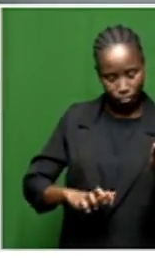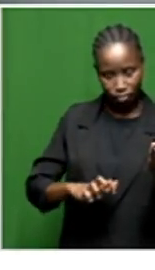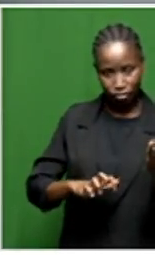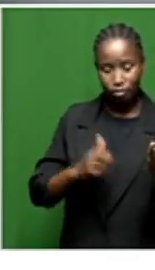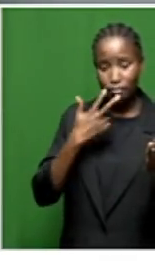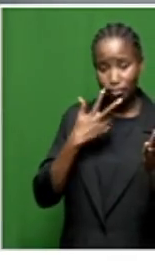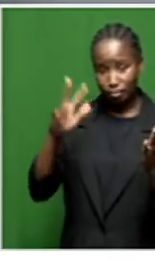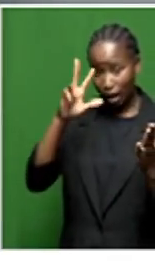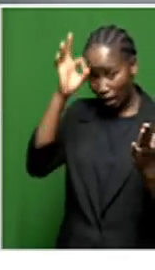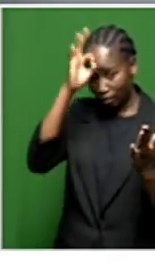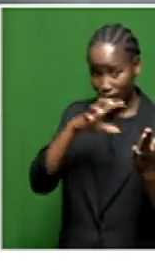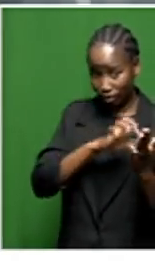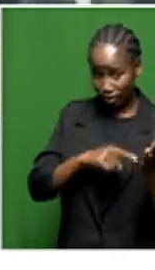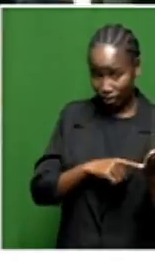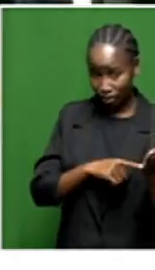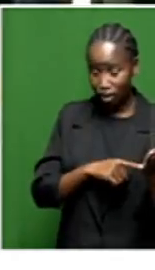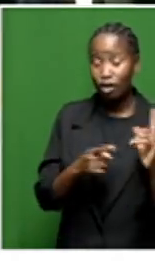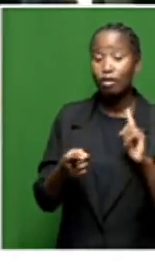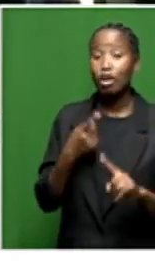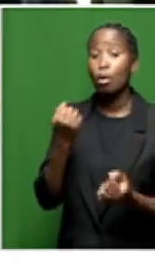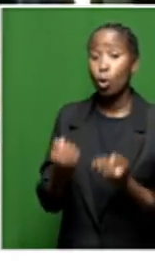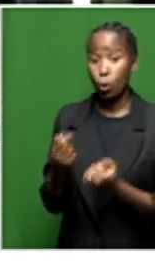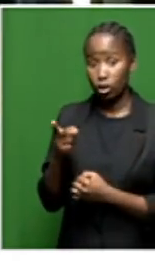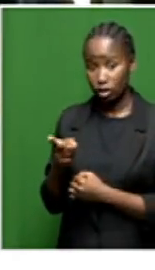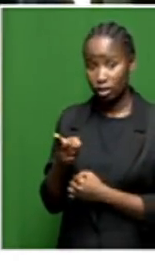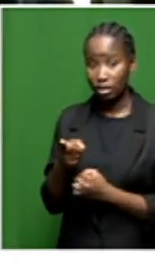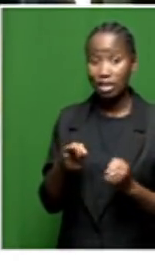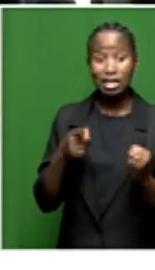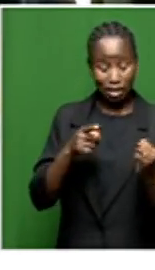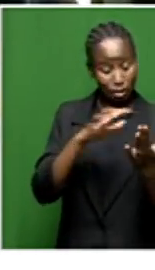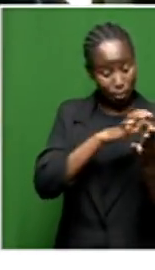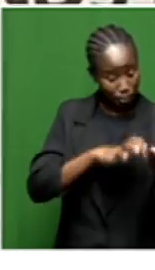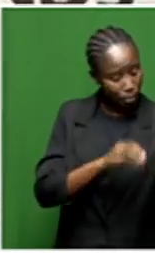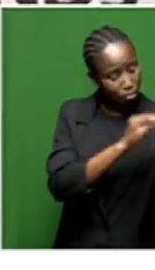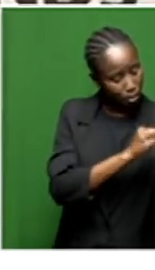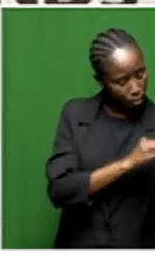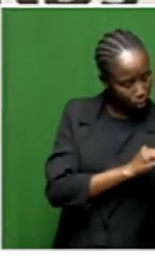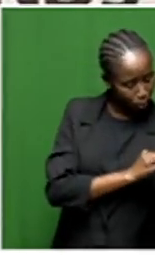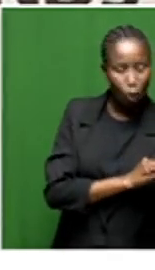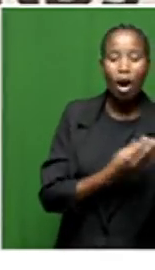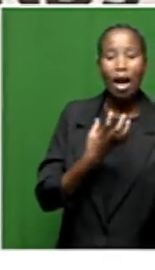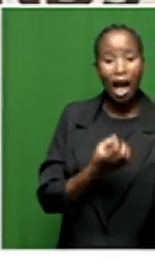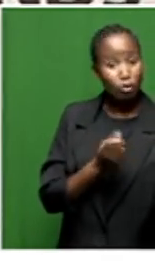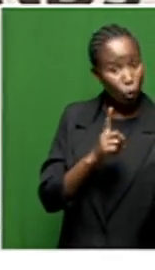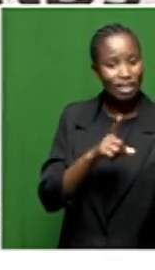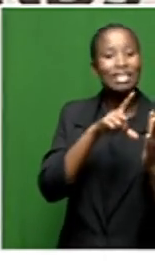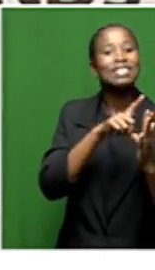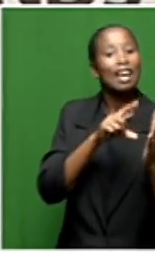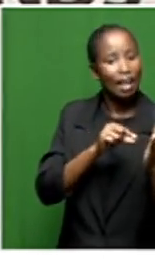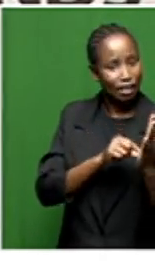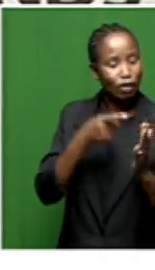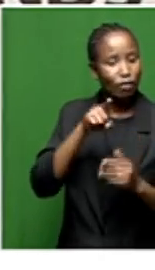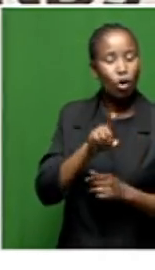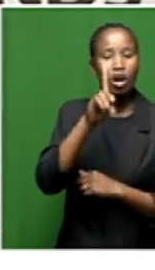court, you will realize that it also stipulates the dates when the members of the DPCI